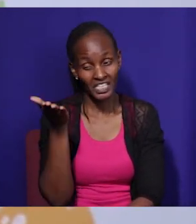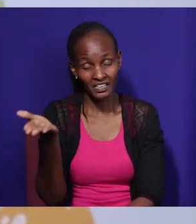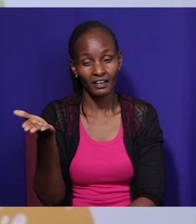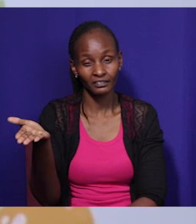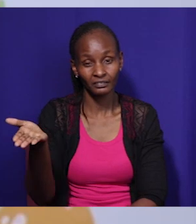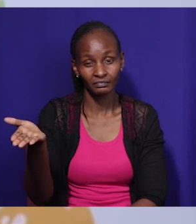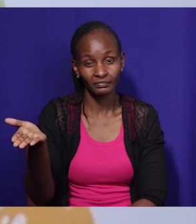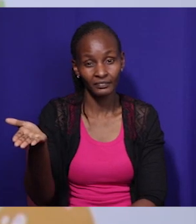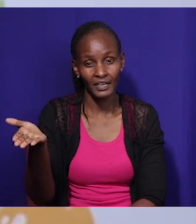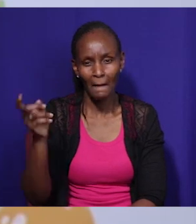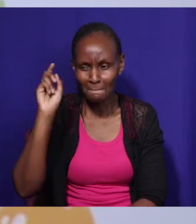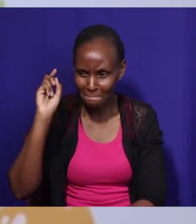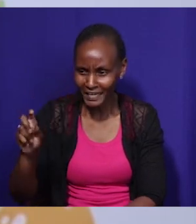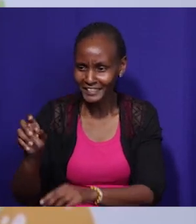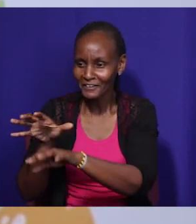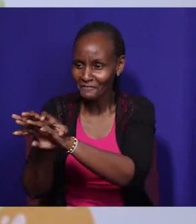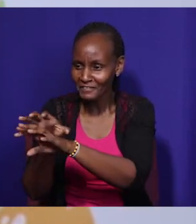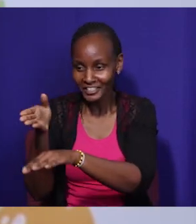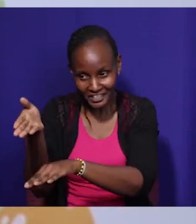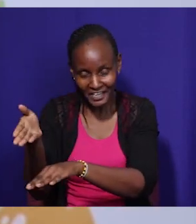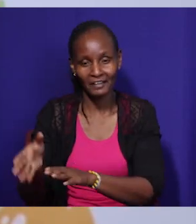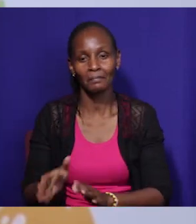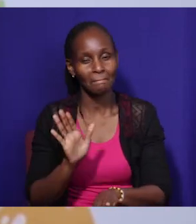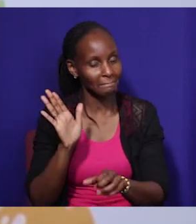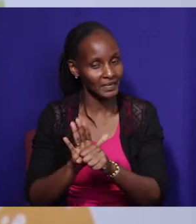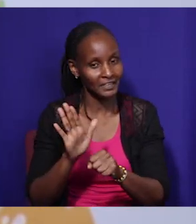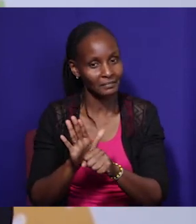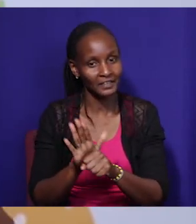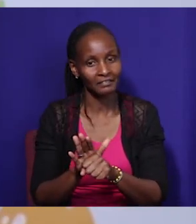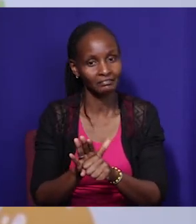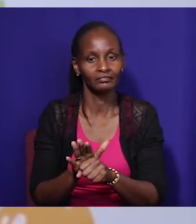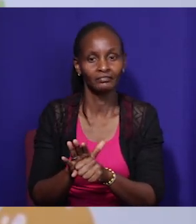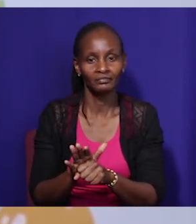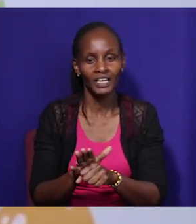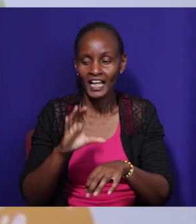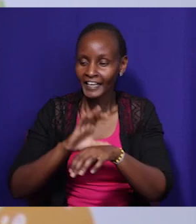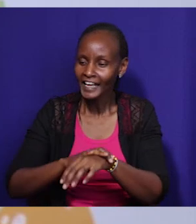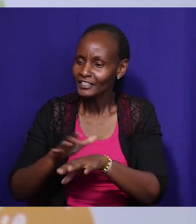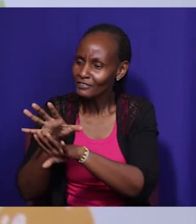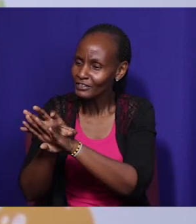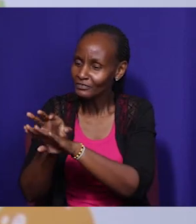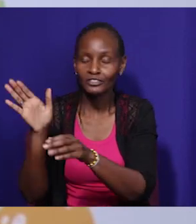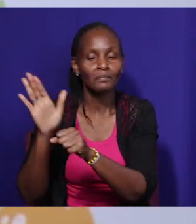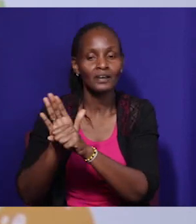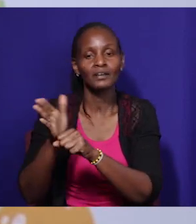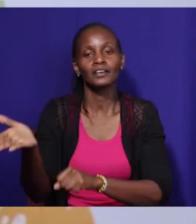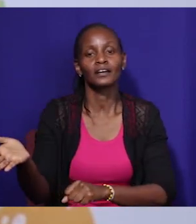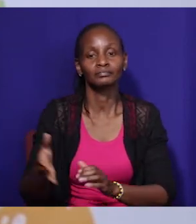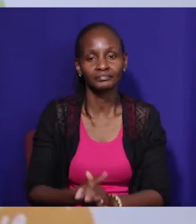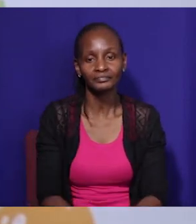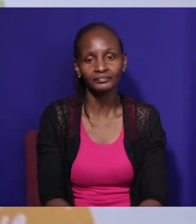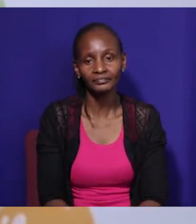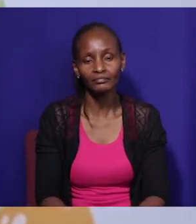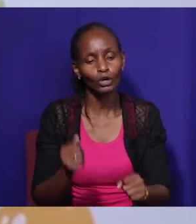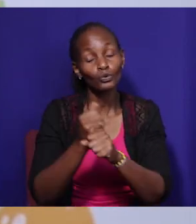here there must be lots of fish. We've always caught lots of fish right here. So